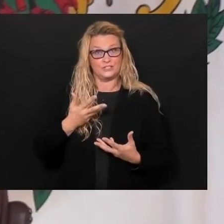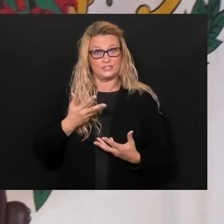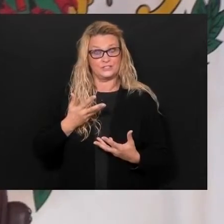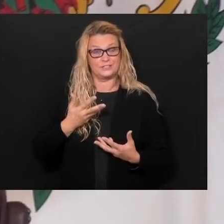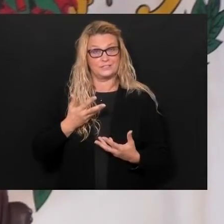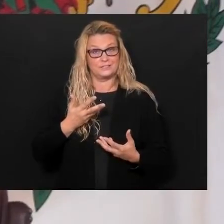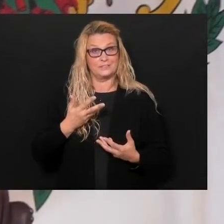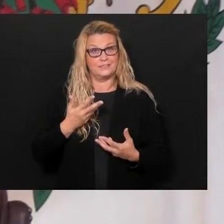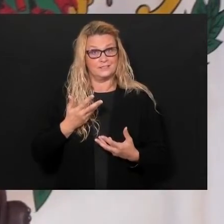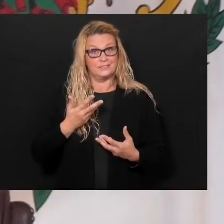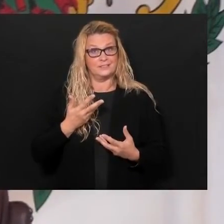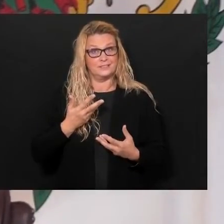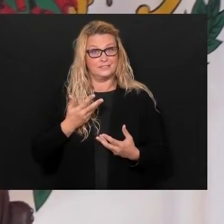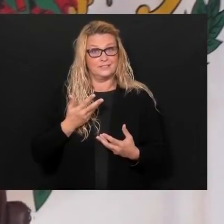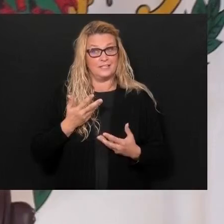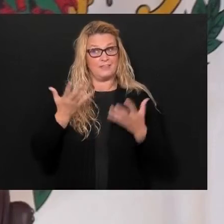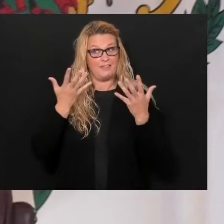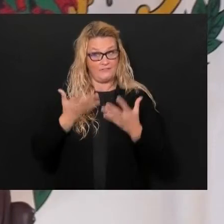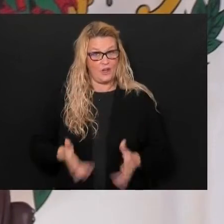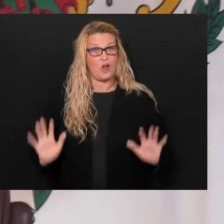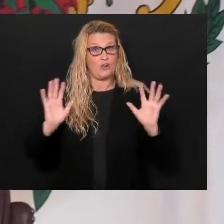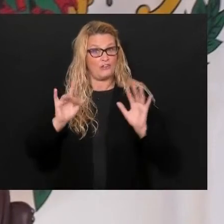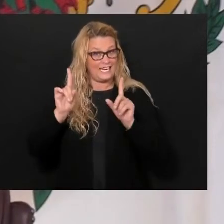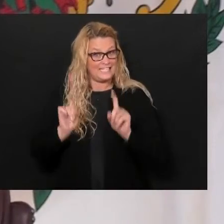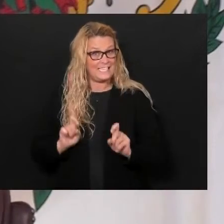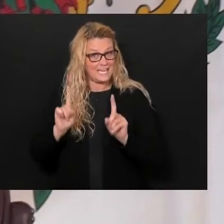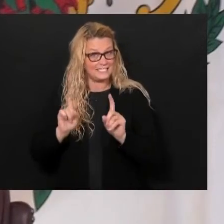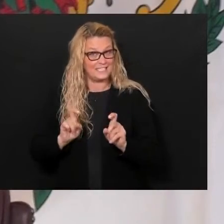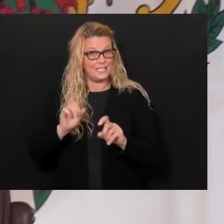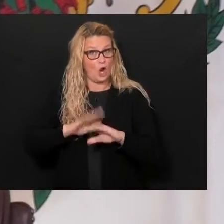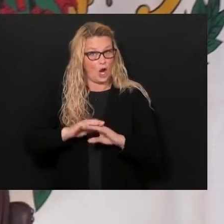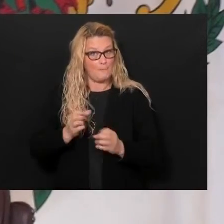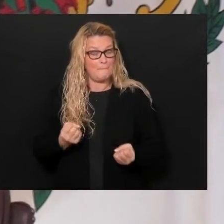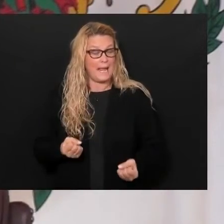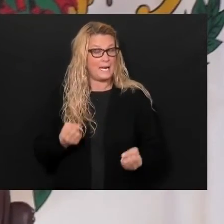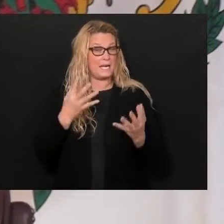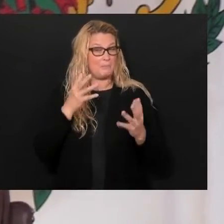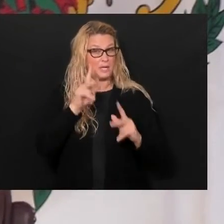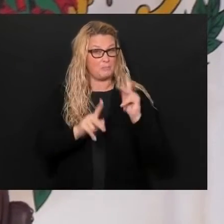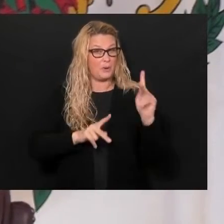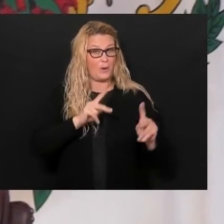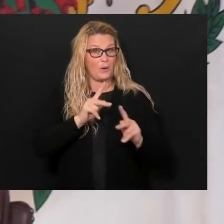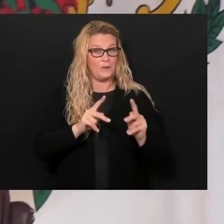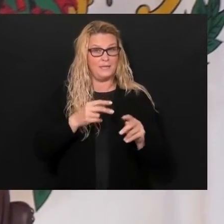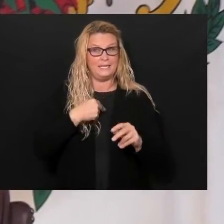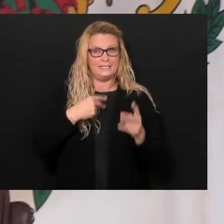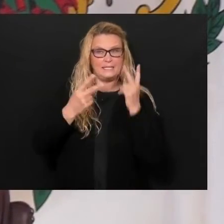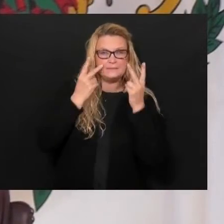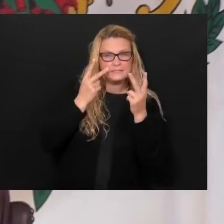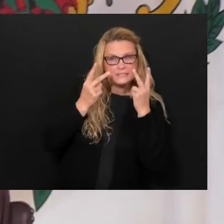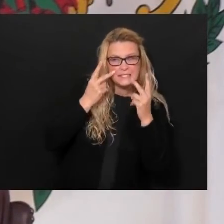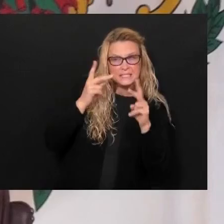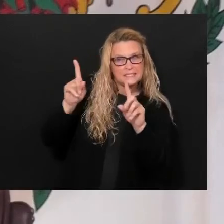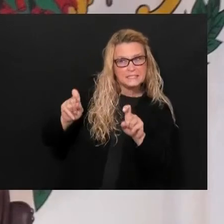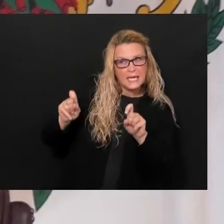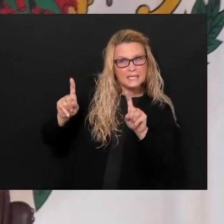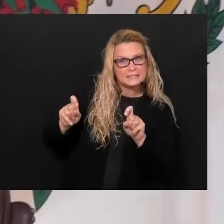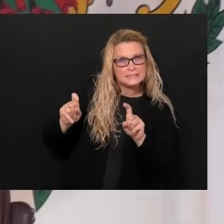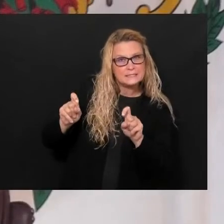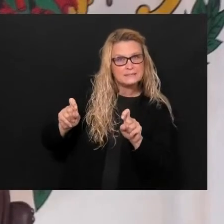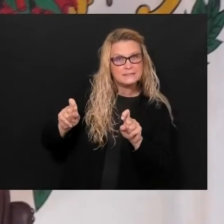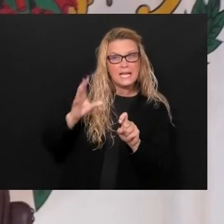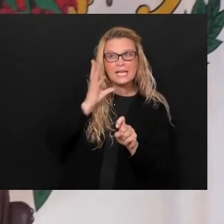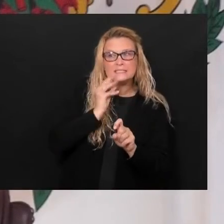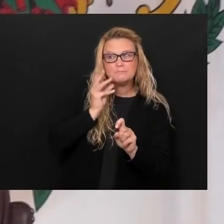upon thousands that they've tested and they've run these trials and everything else, for